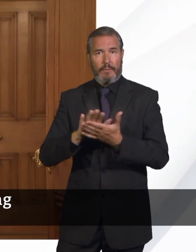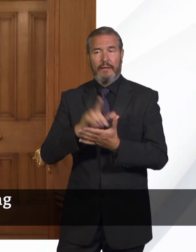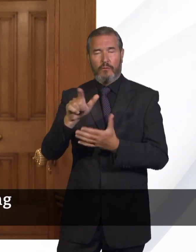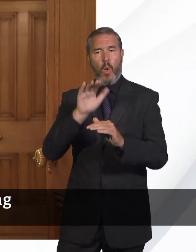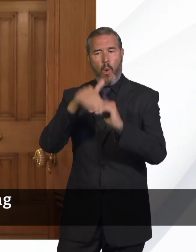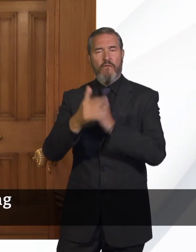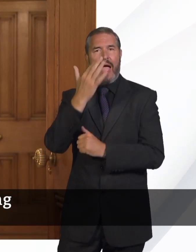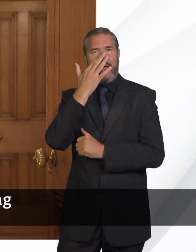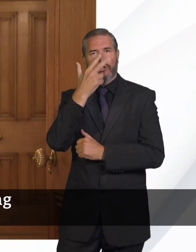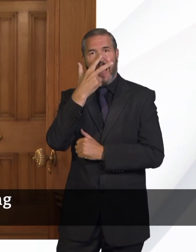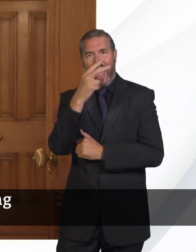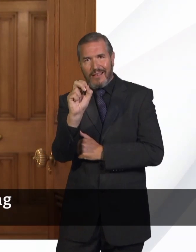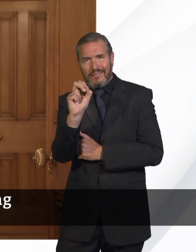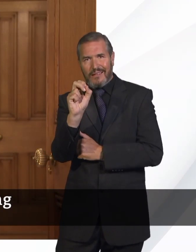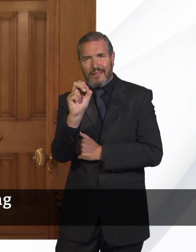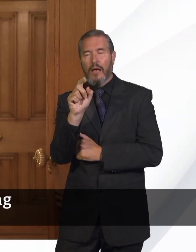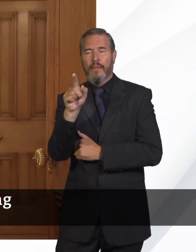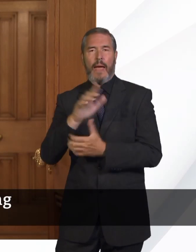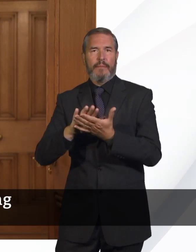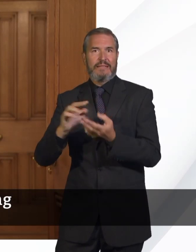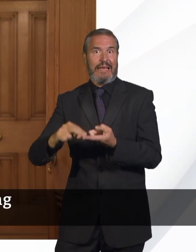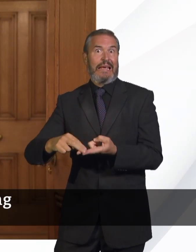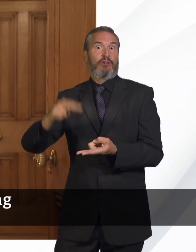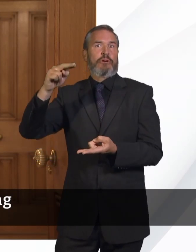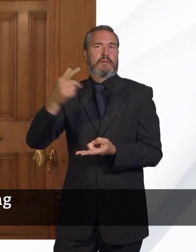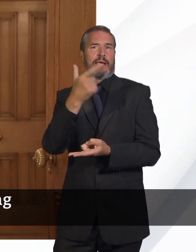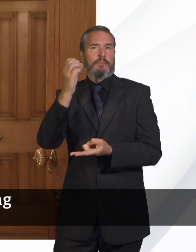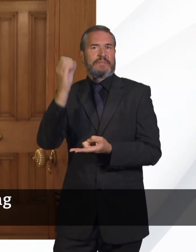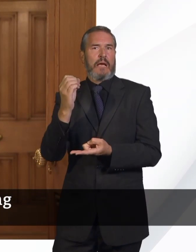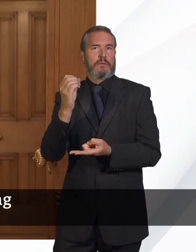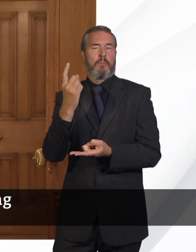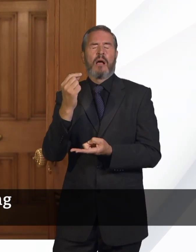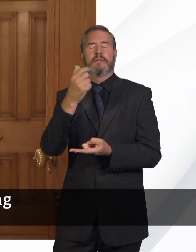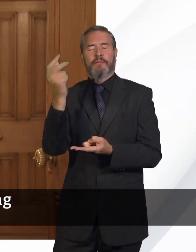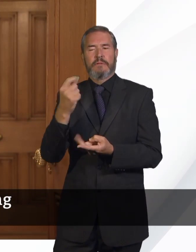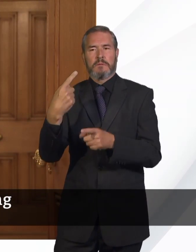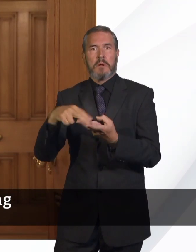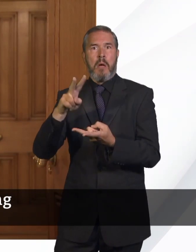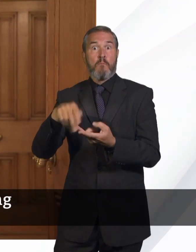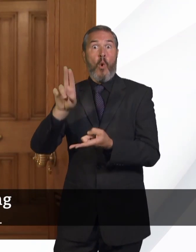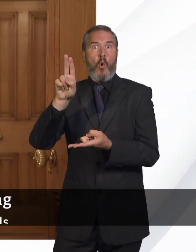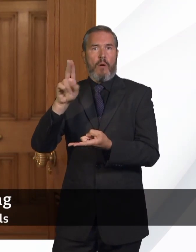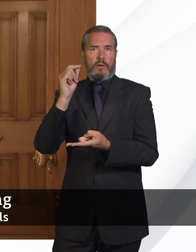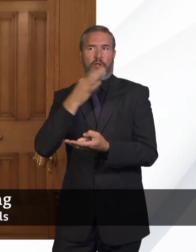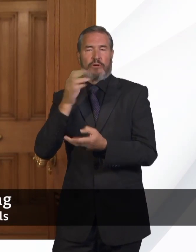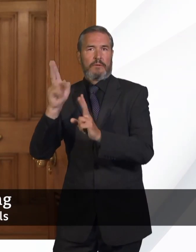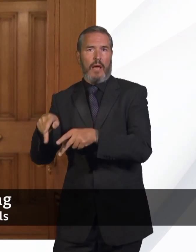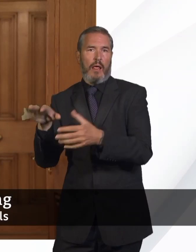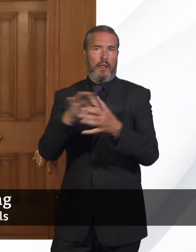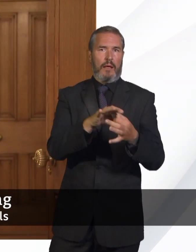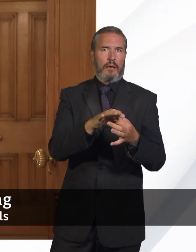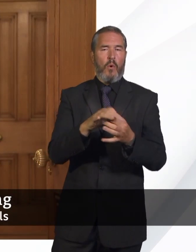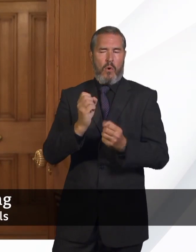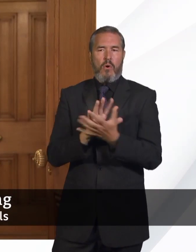over 80 or over, you're 70 times more likely to be at risk than someone under 40. It also